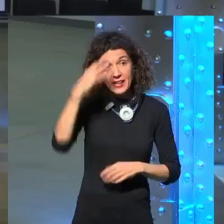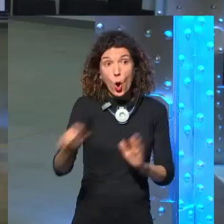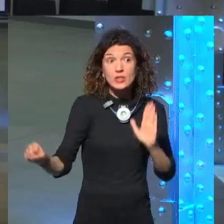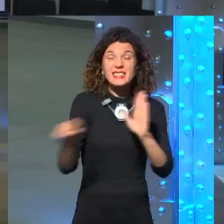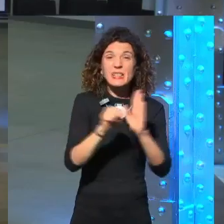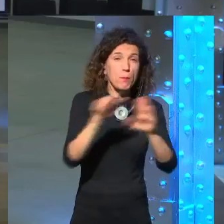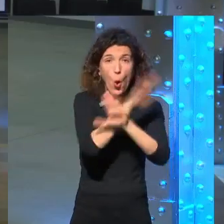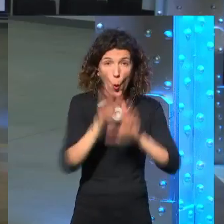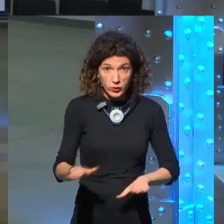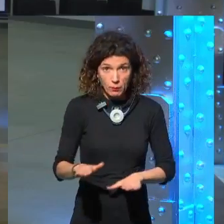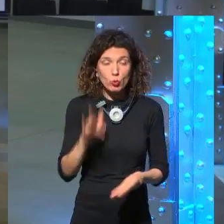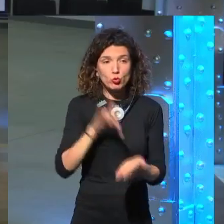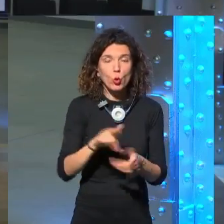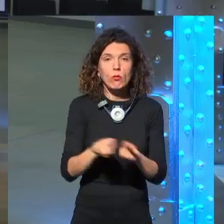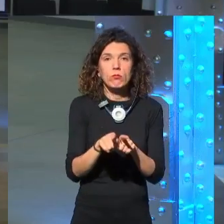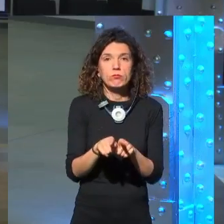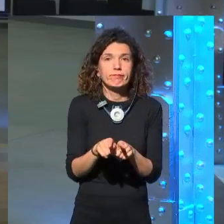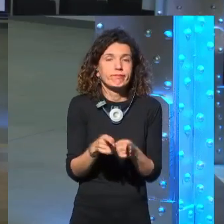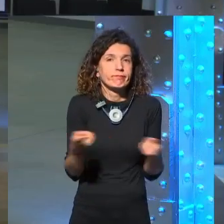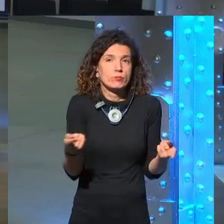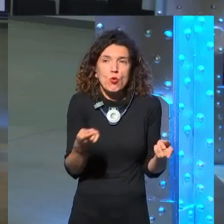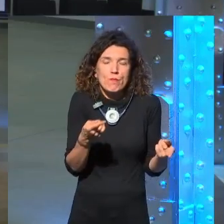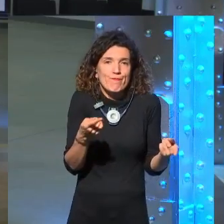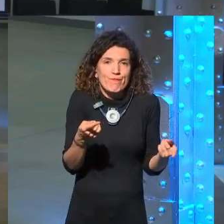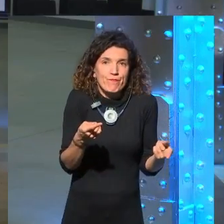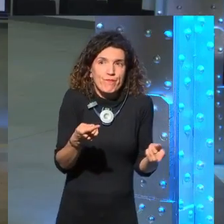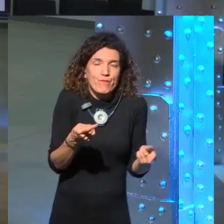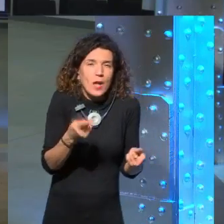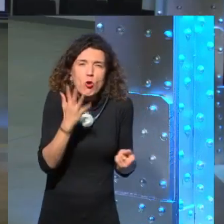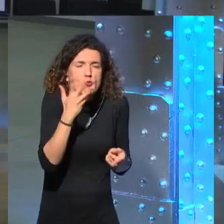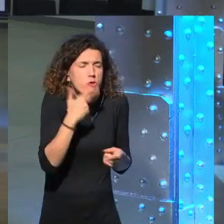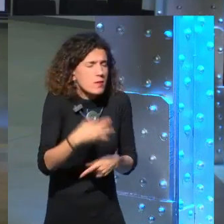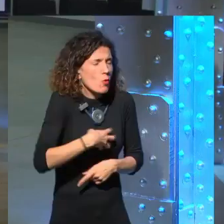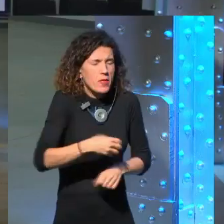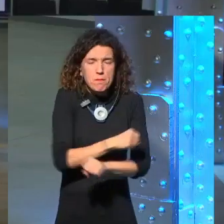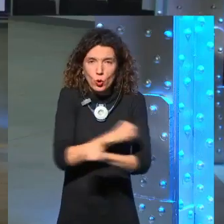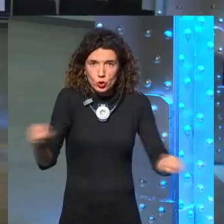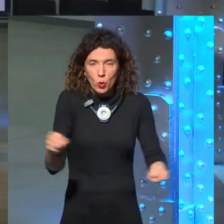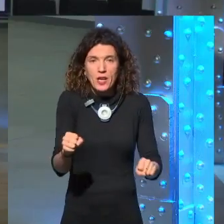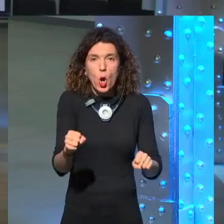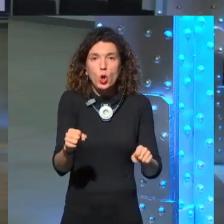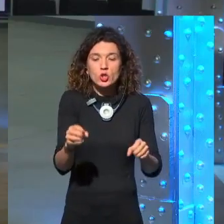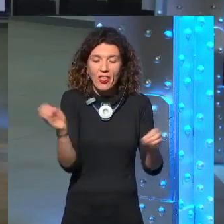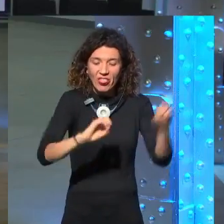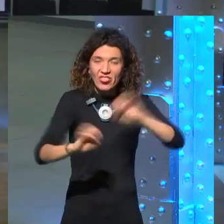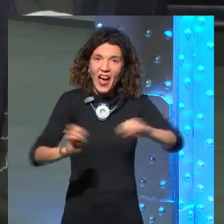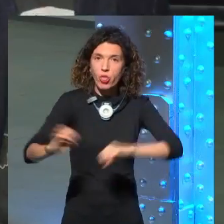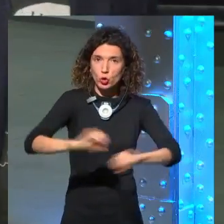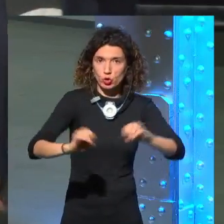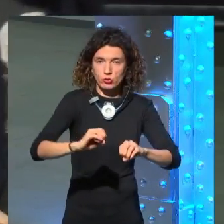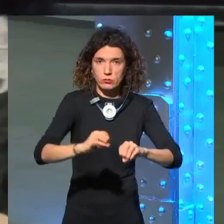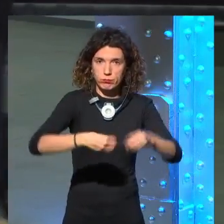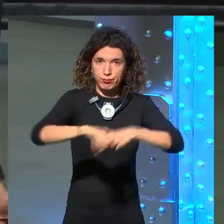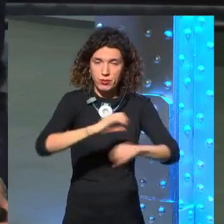the unknowable, of the unpredictable, is a dice. The reason we find a dice so